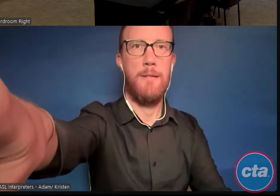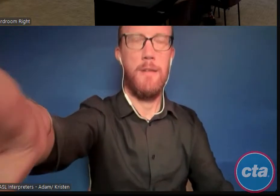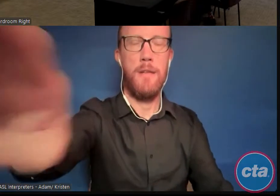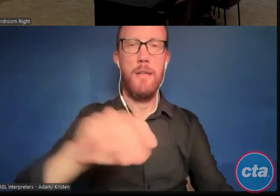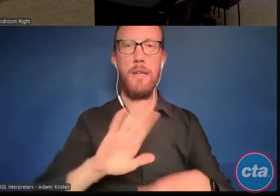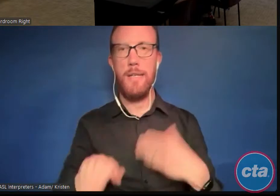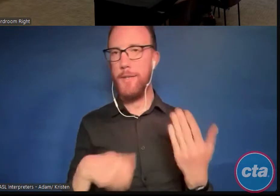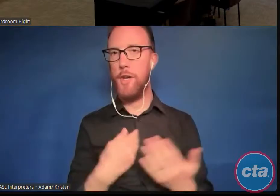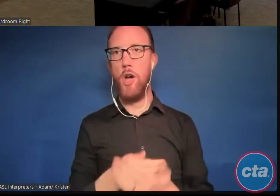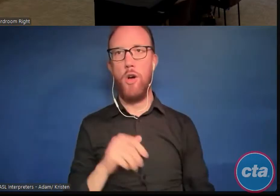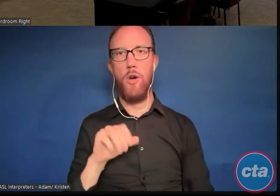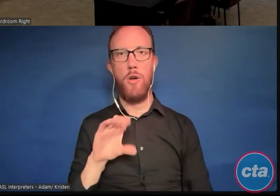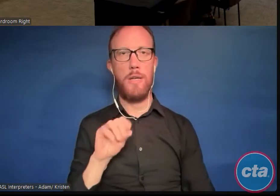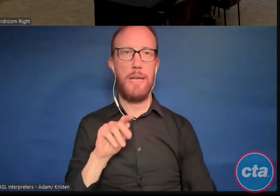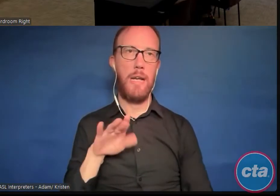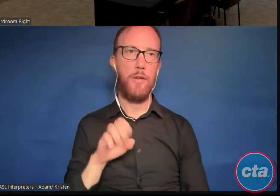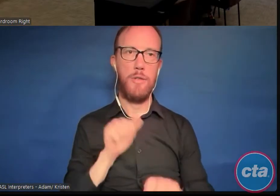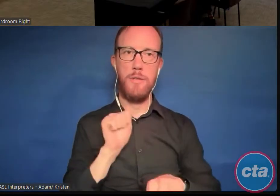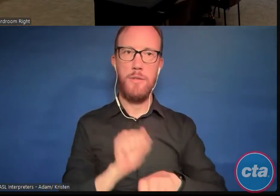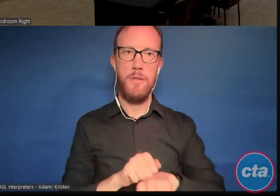concrete walls.